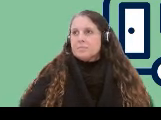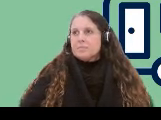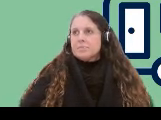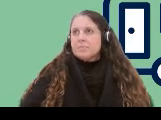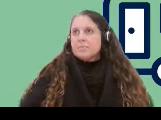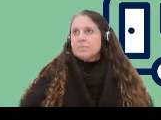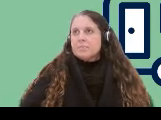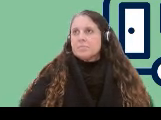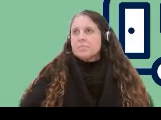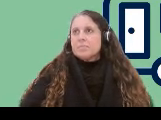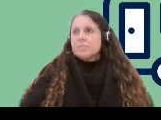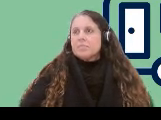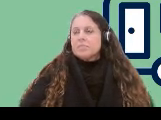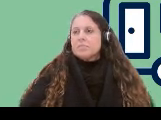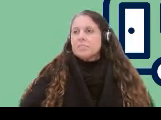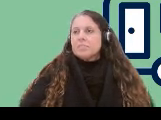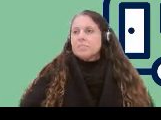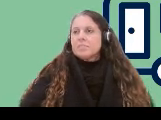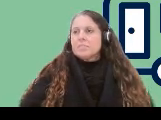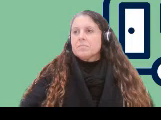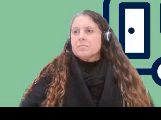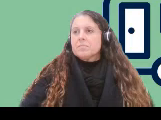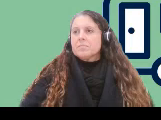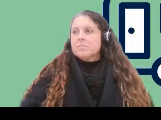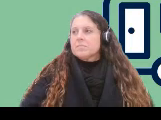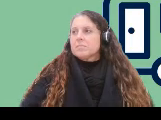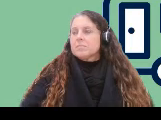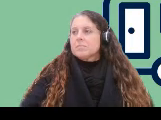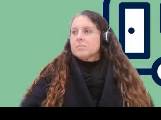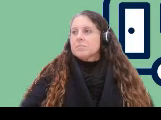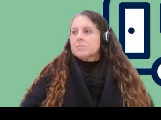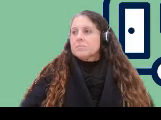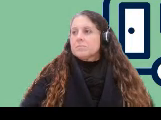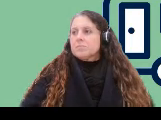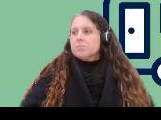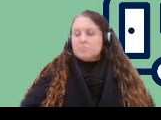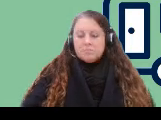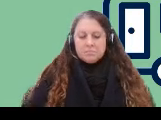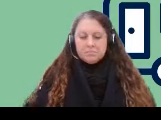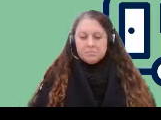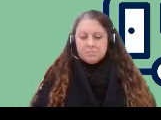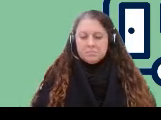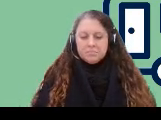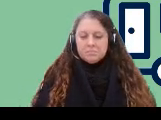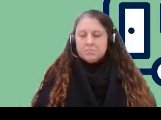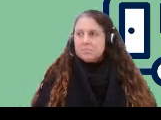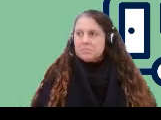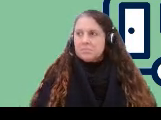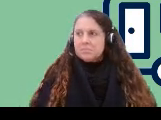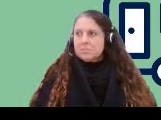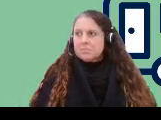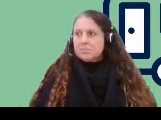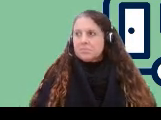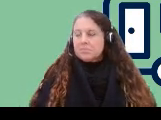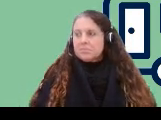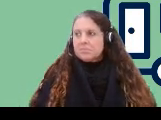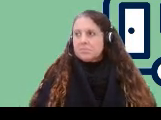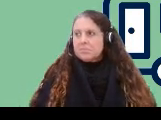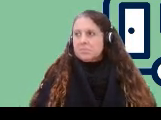of this webinar, just to keep it, I guess just to let you know, the